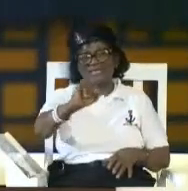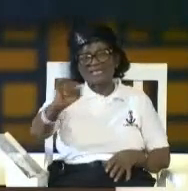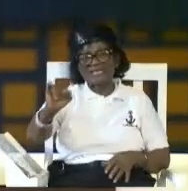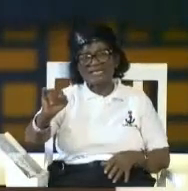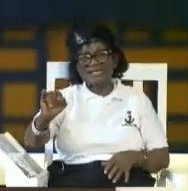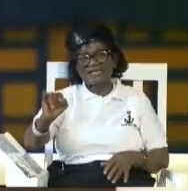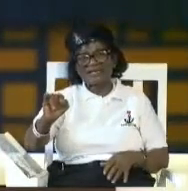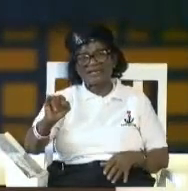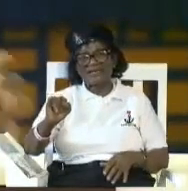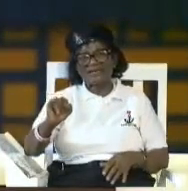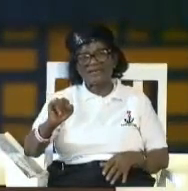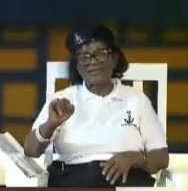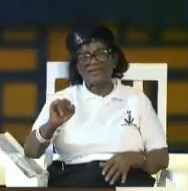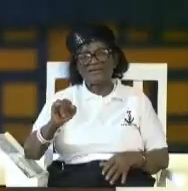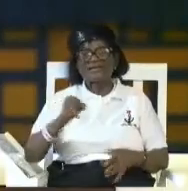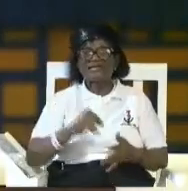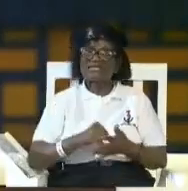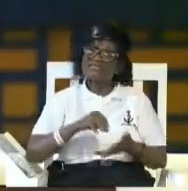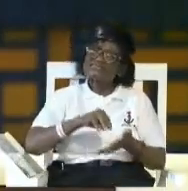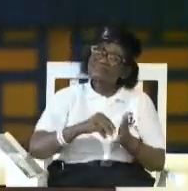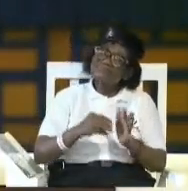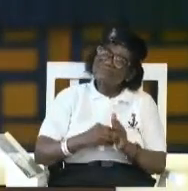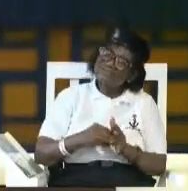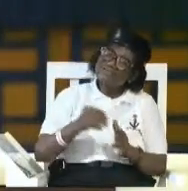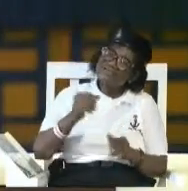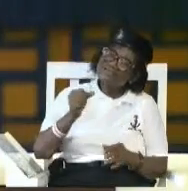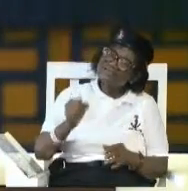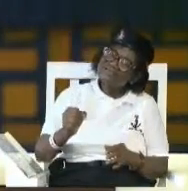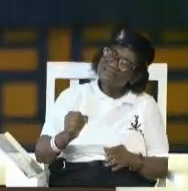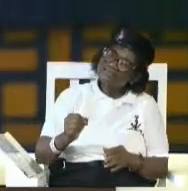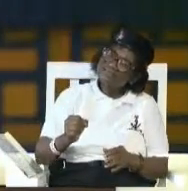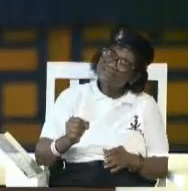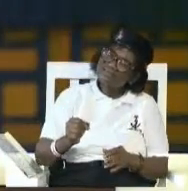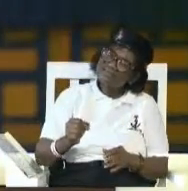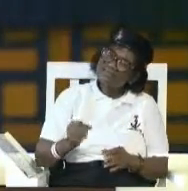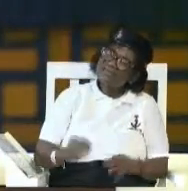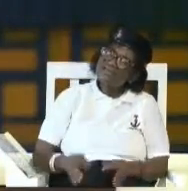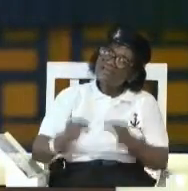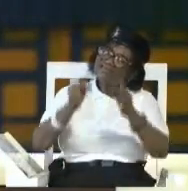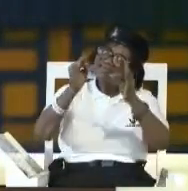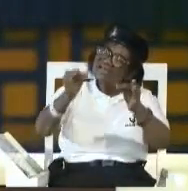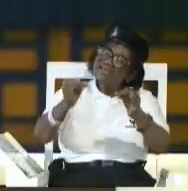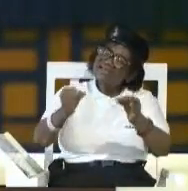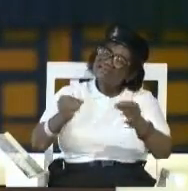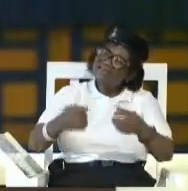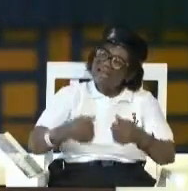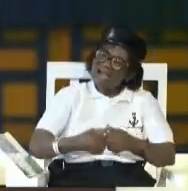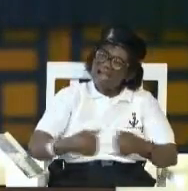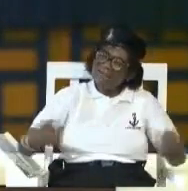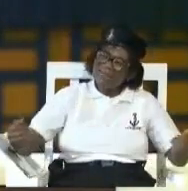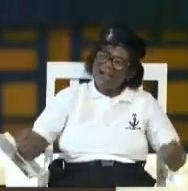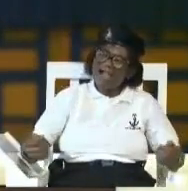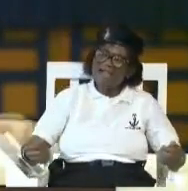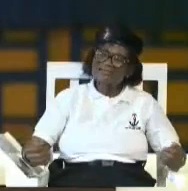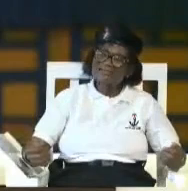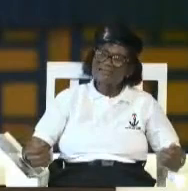It means set apart for God's